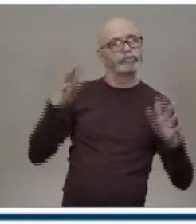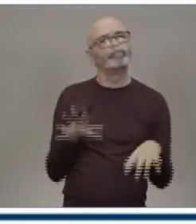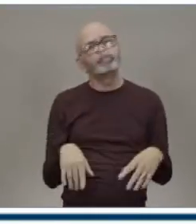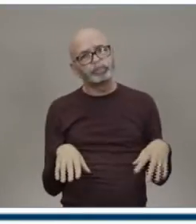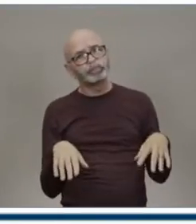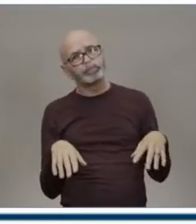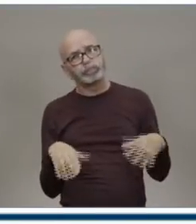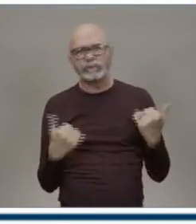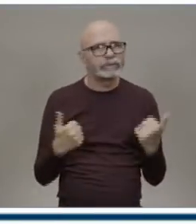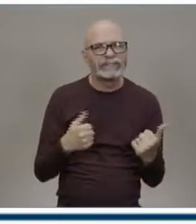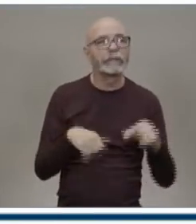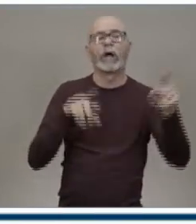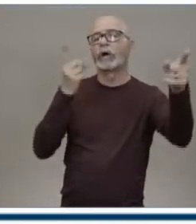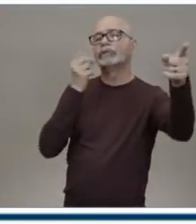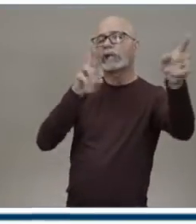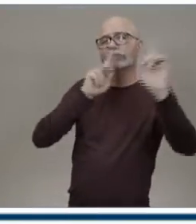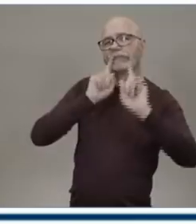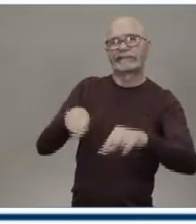I mean,